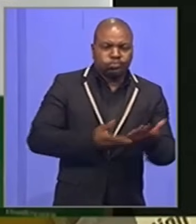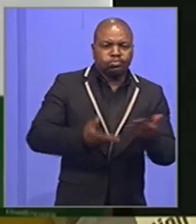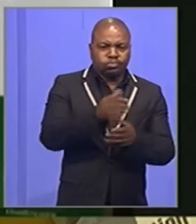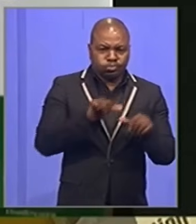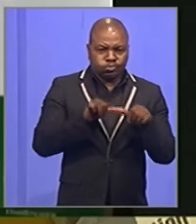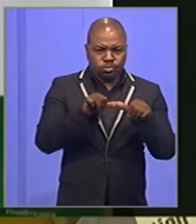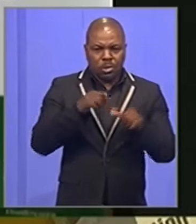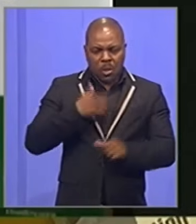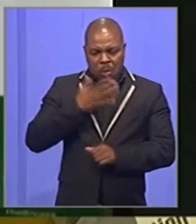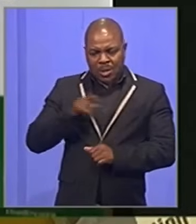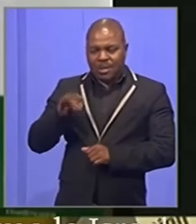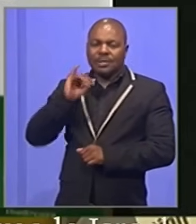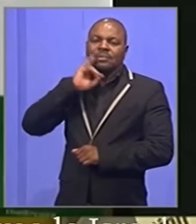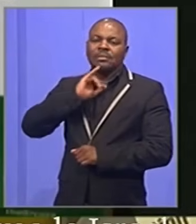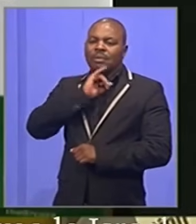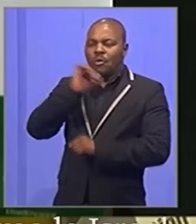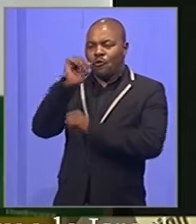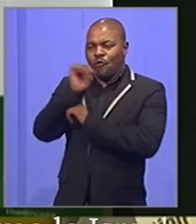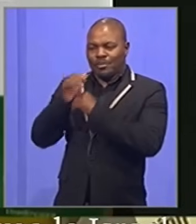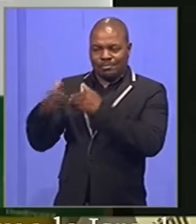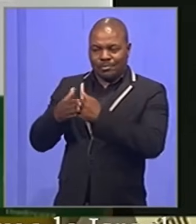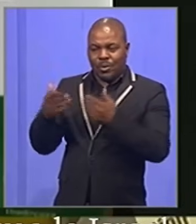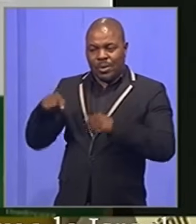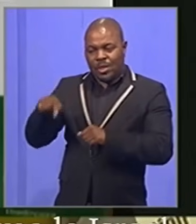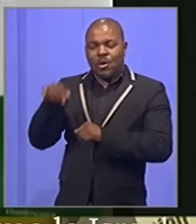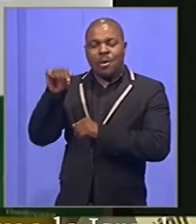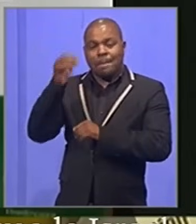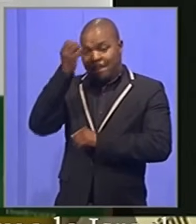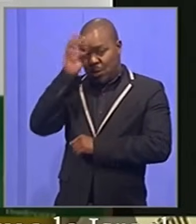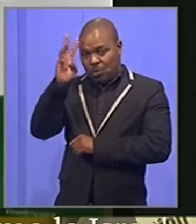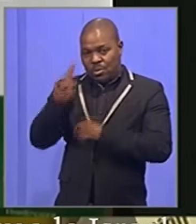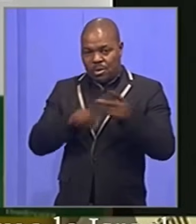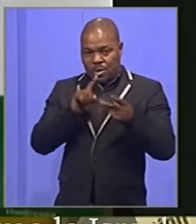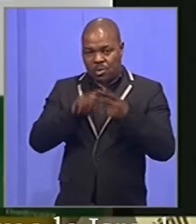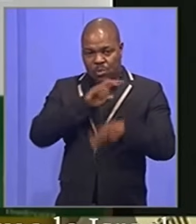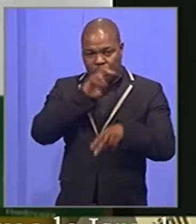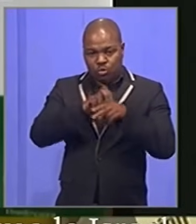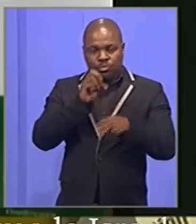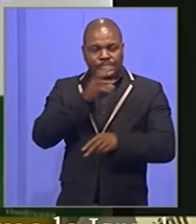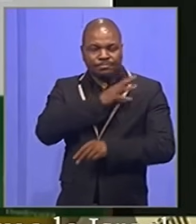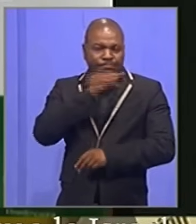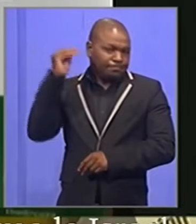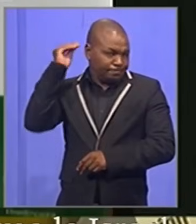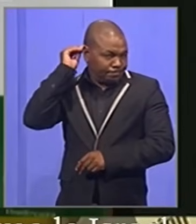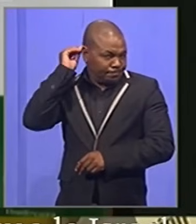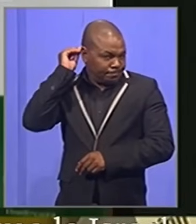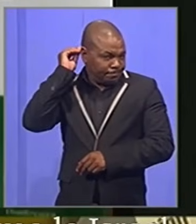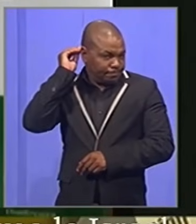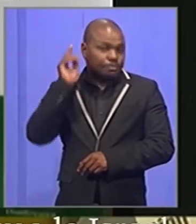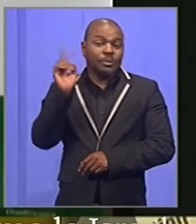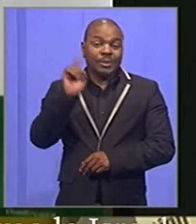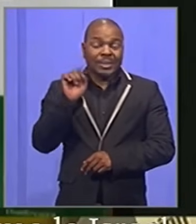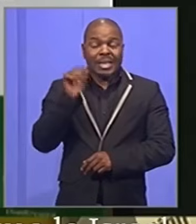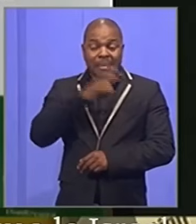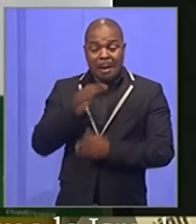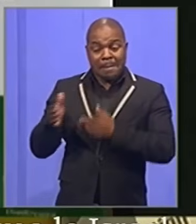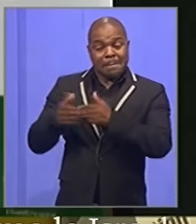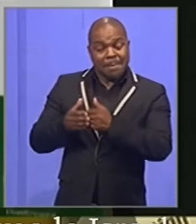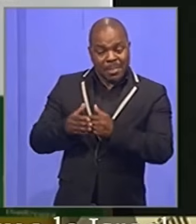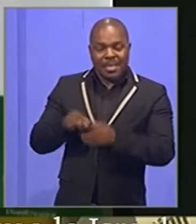of closing the Israel embassy in Pretoria, and we need to take into consideration that it may affect